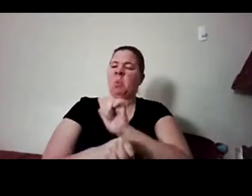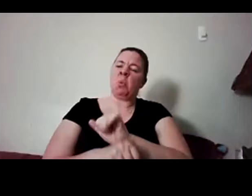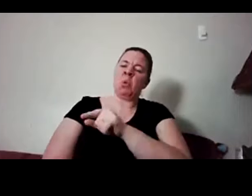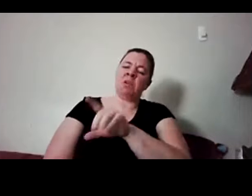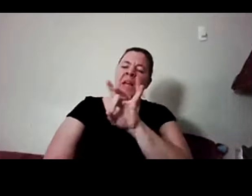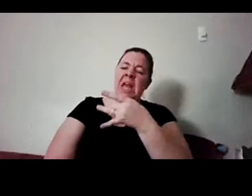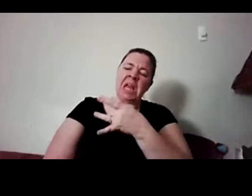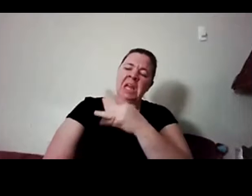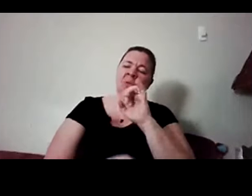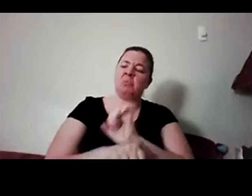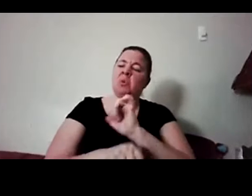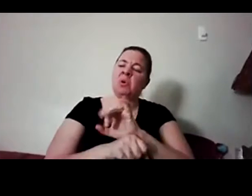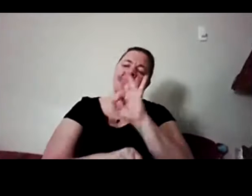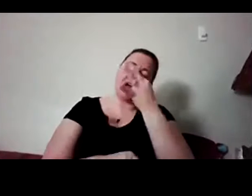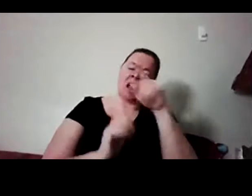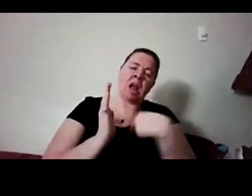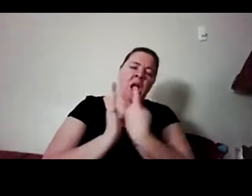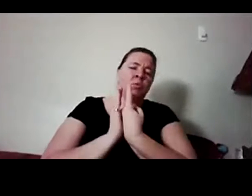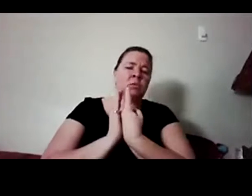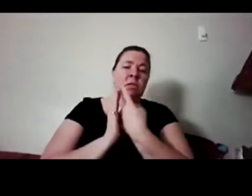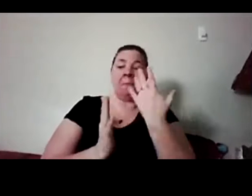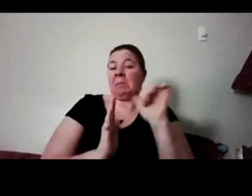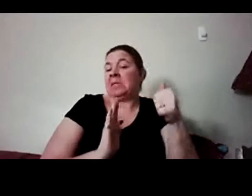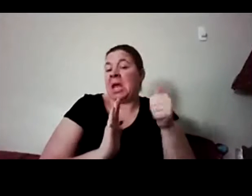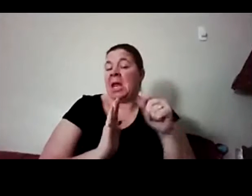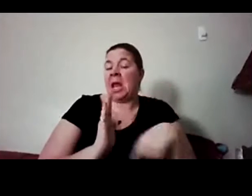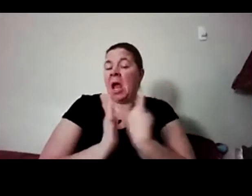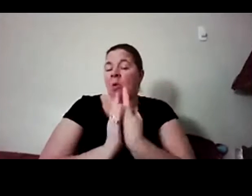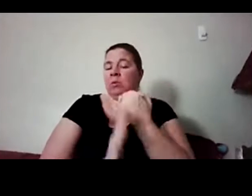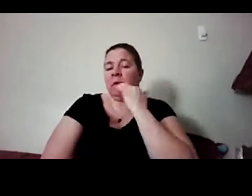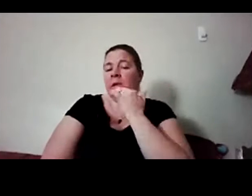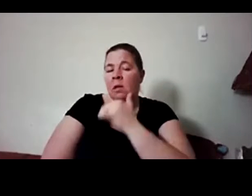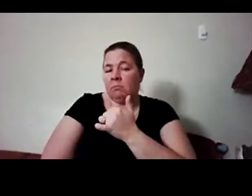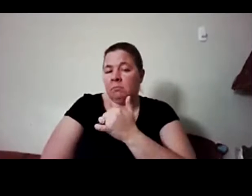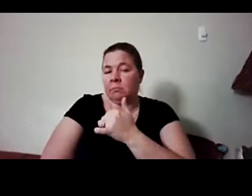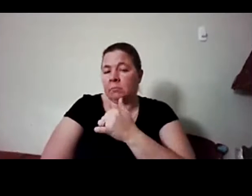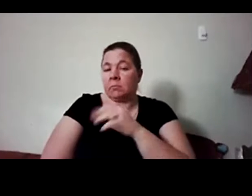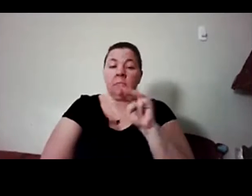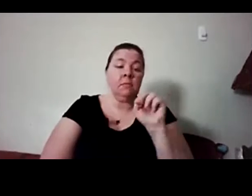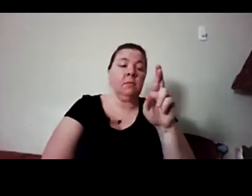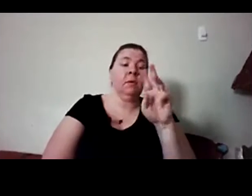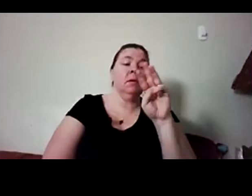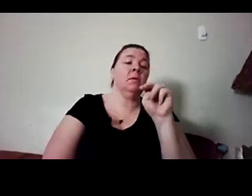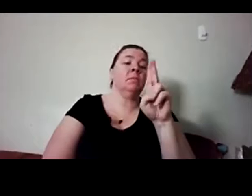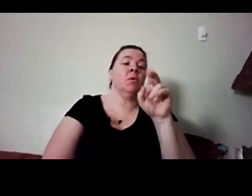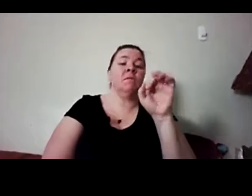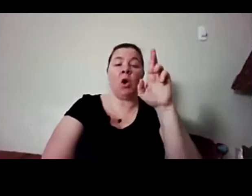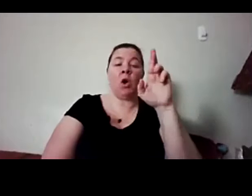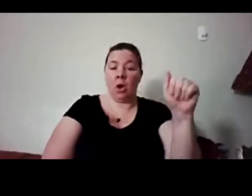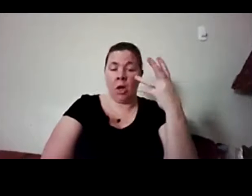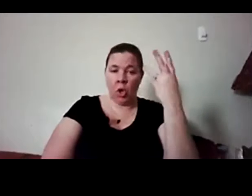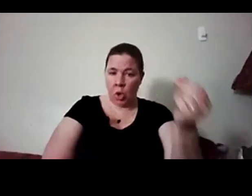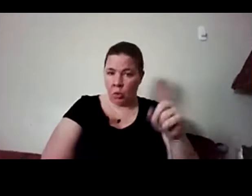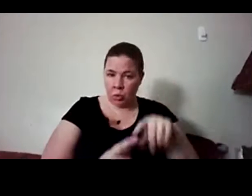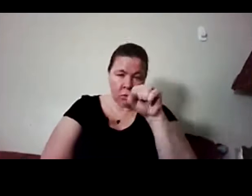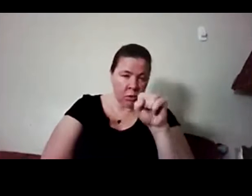8, maybe 9, maybe 10 hours a day. Mr. Mufareh goes to the source. And when I